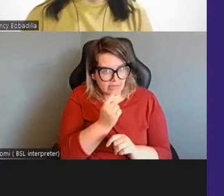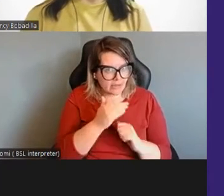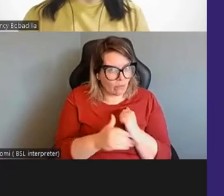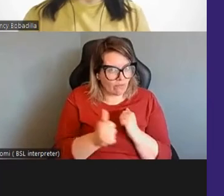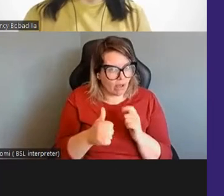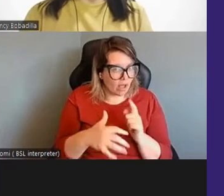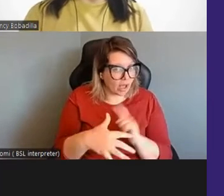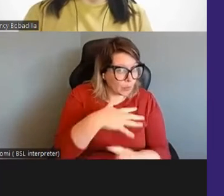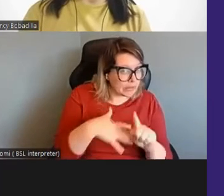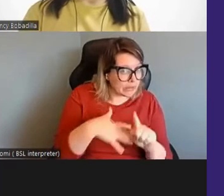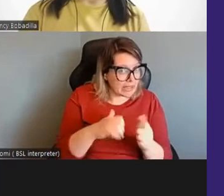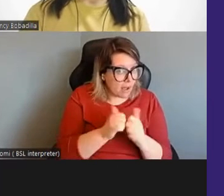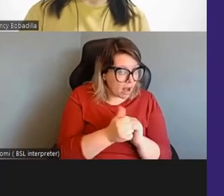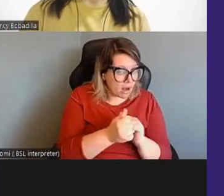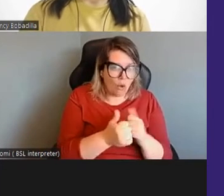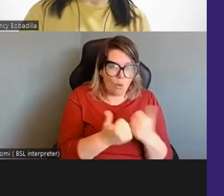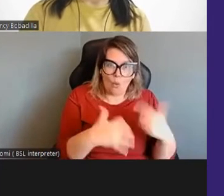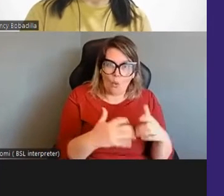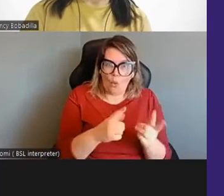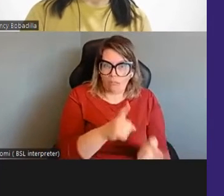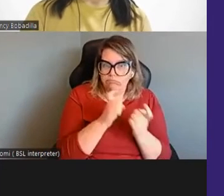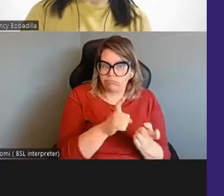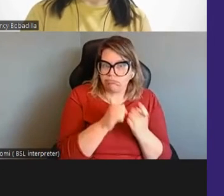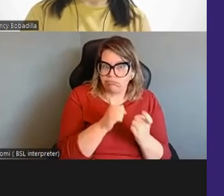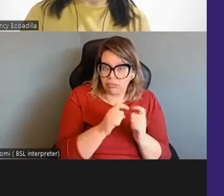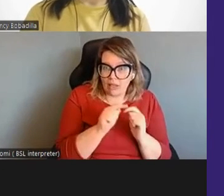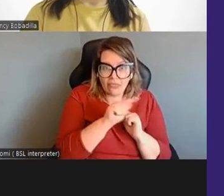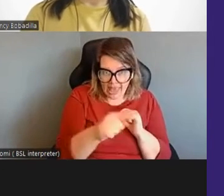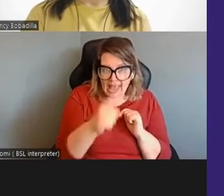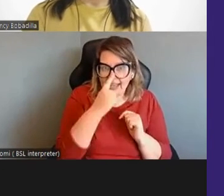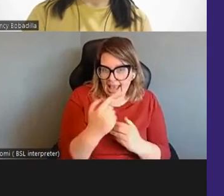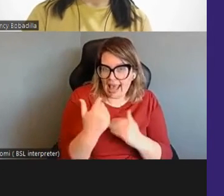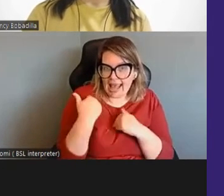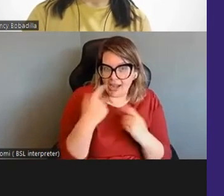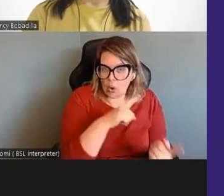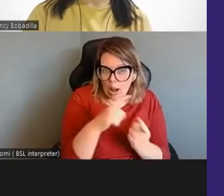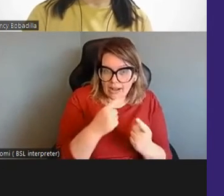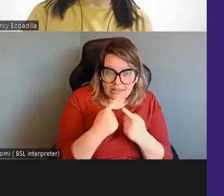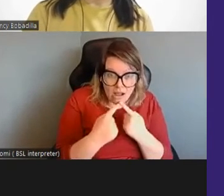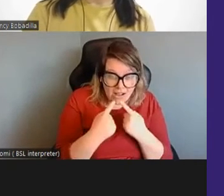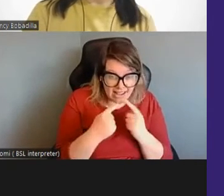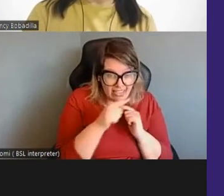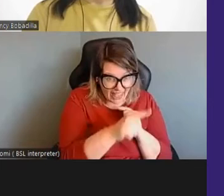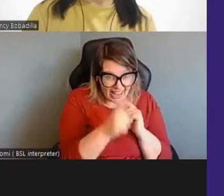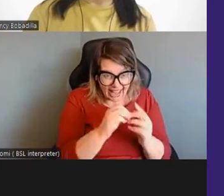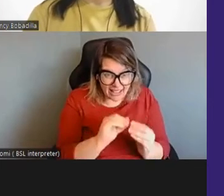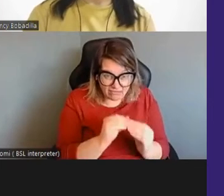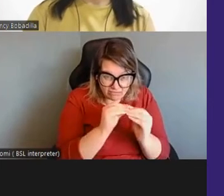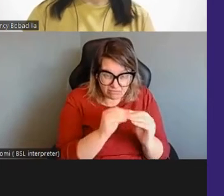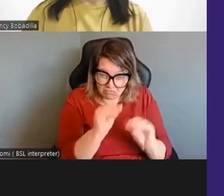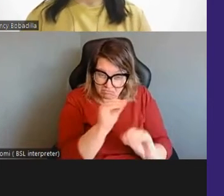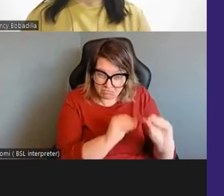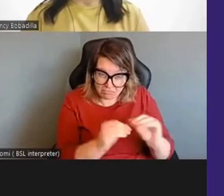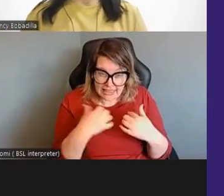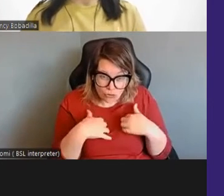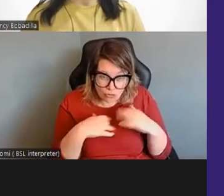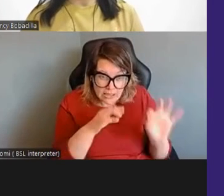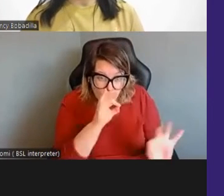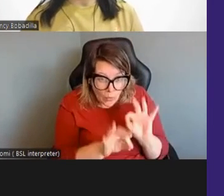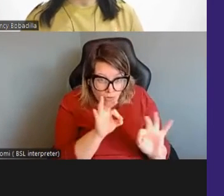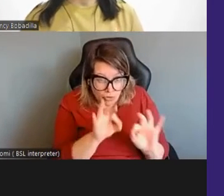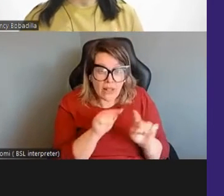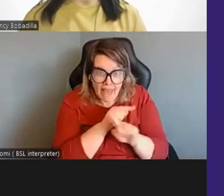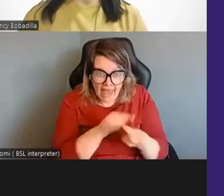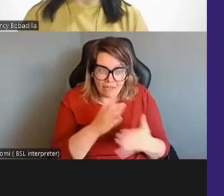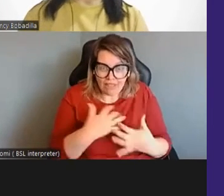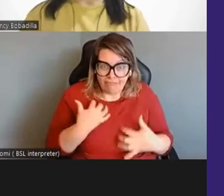partners. They can most definitely collect data. They can formulate very interesting and engaging questions. They're excited